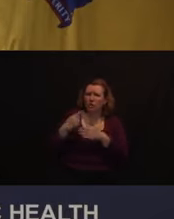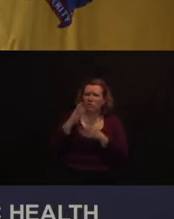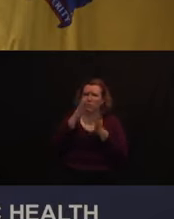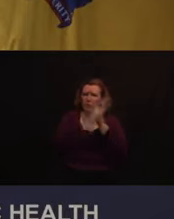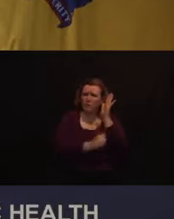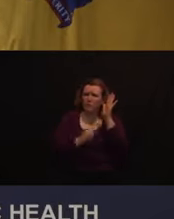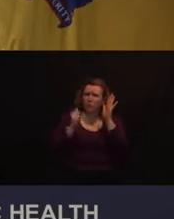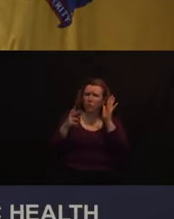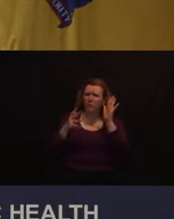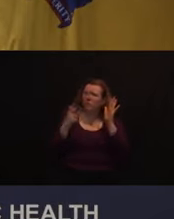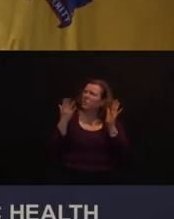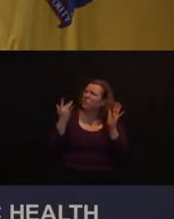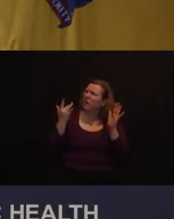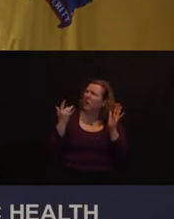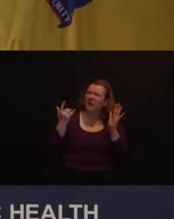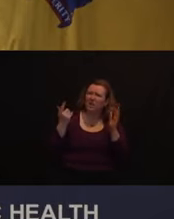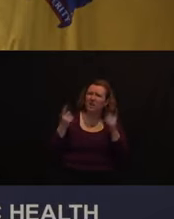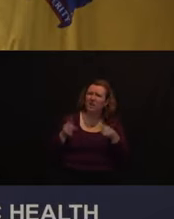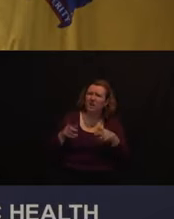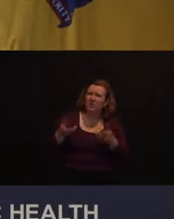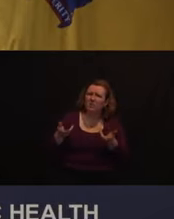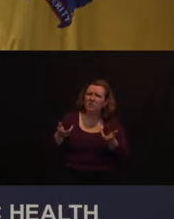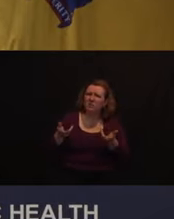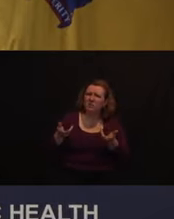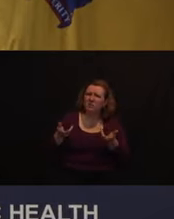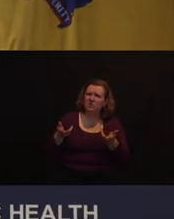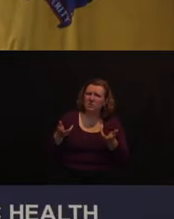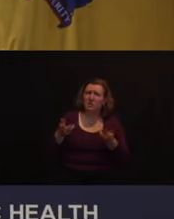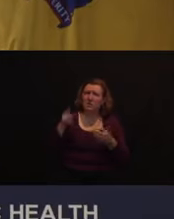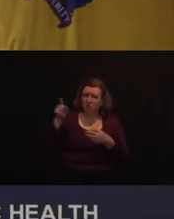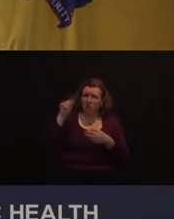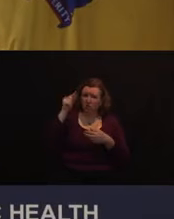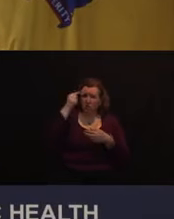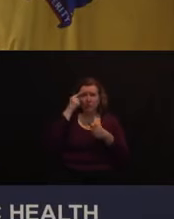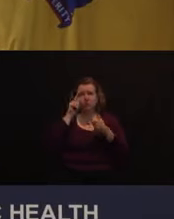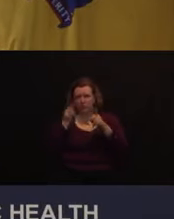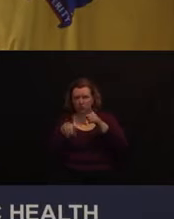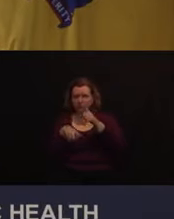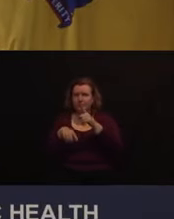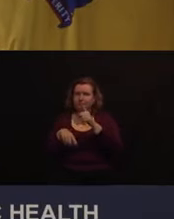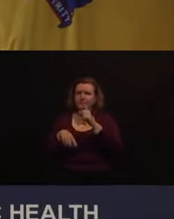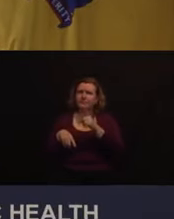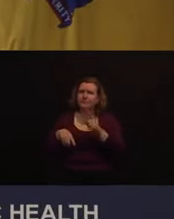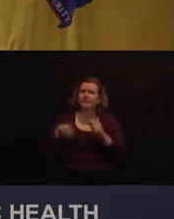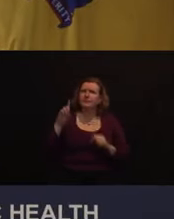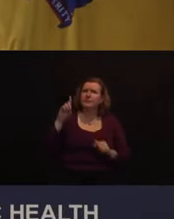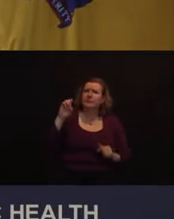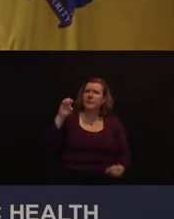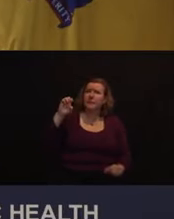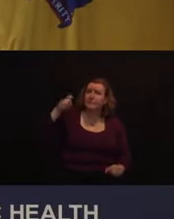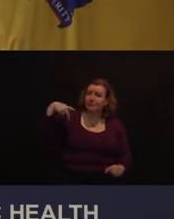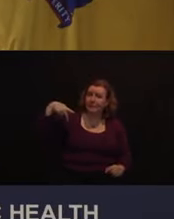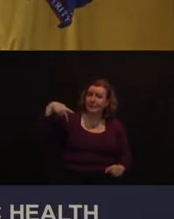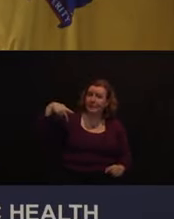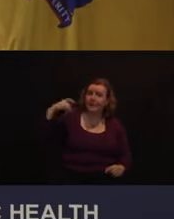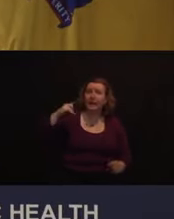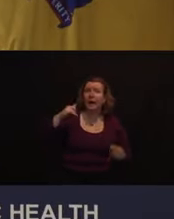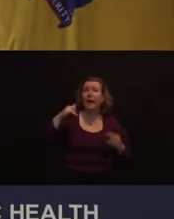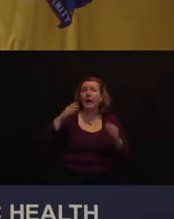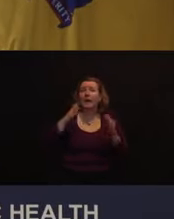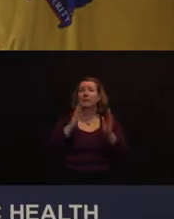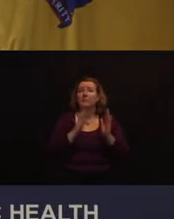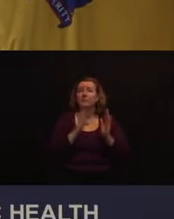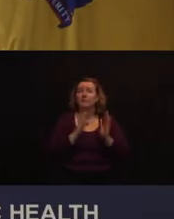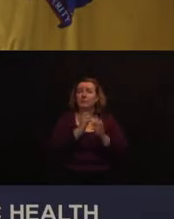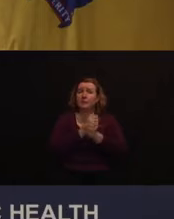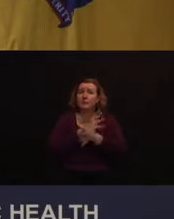this happen? And also, for the Governor, the DEP is preparing land use regulatory changes, including flood